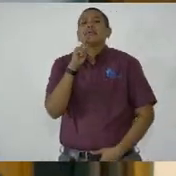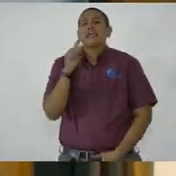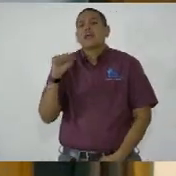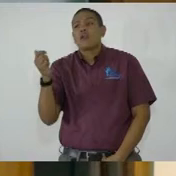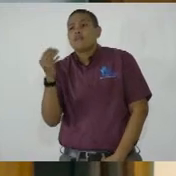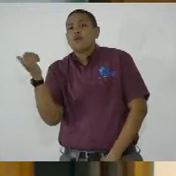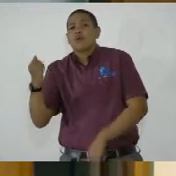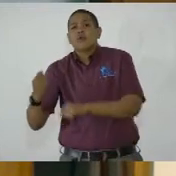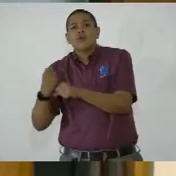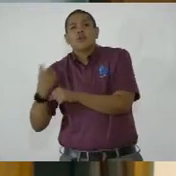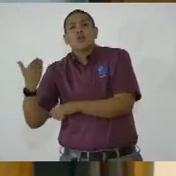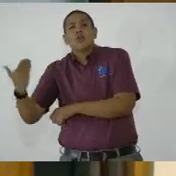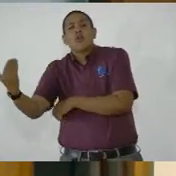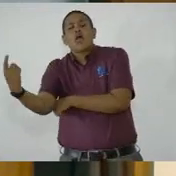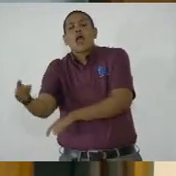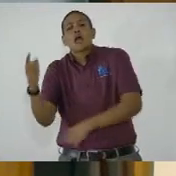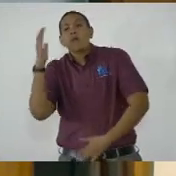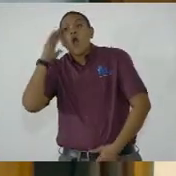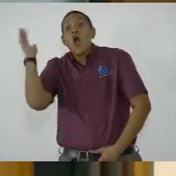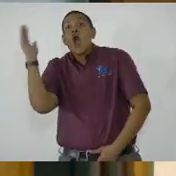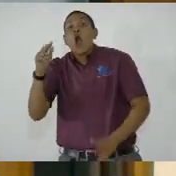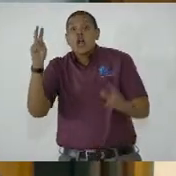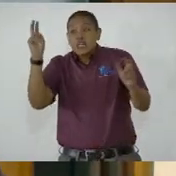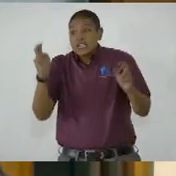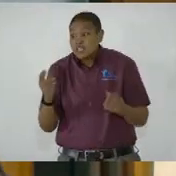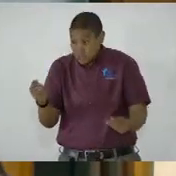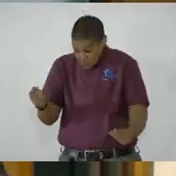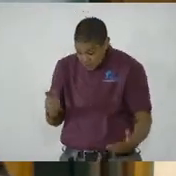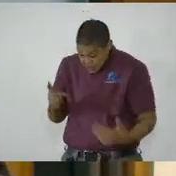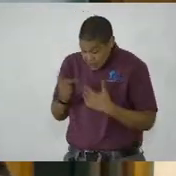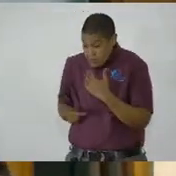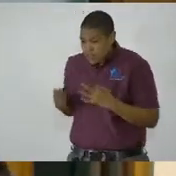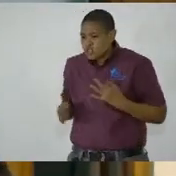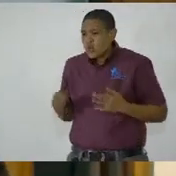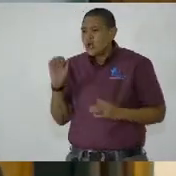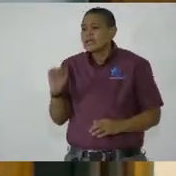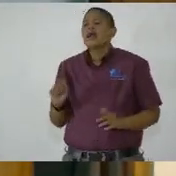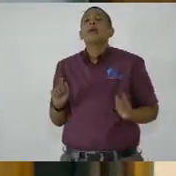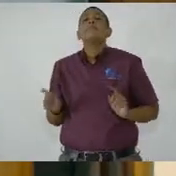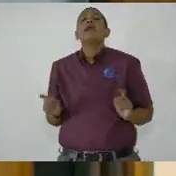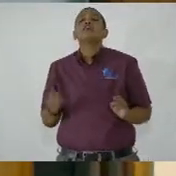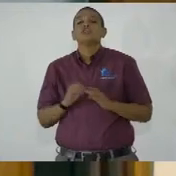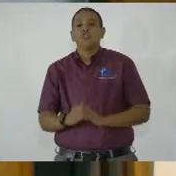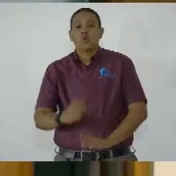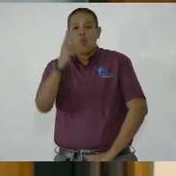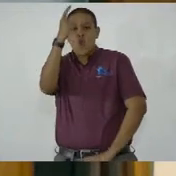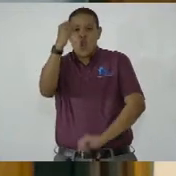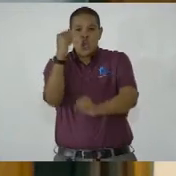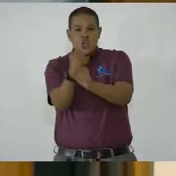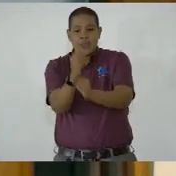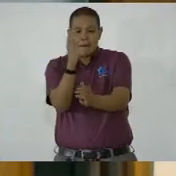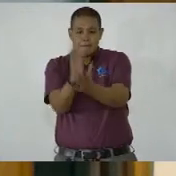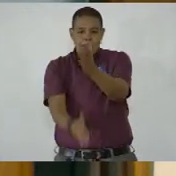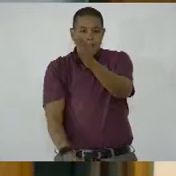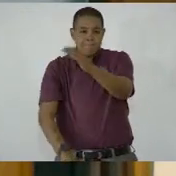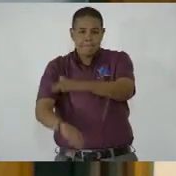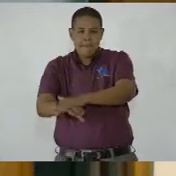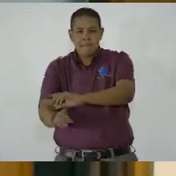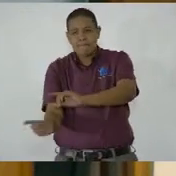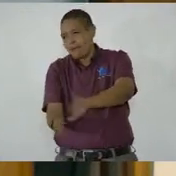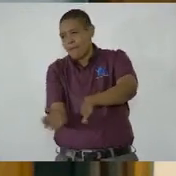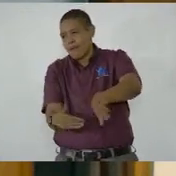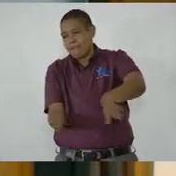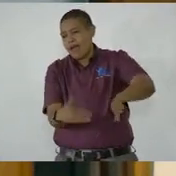of years, that all matters coming into the parish courts can be dealt with within 12 months, which would be